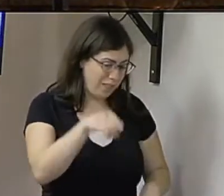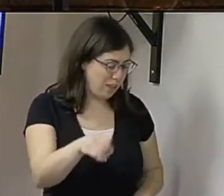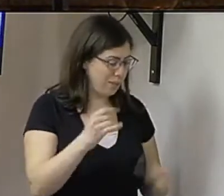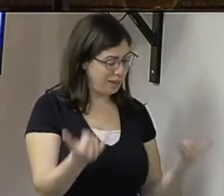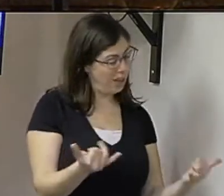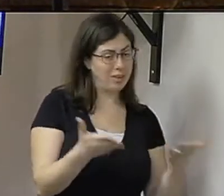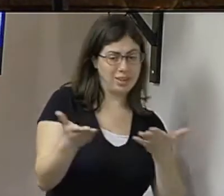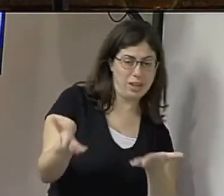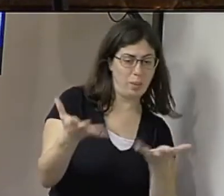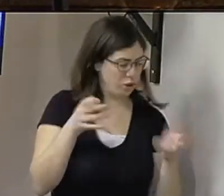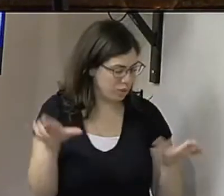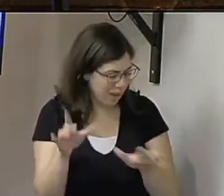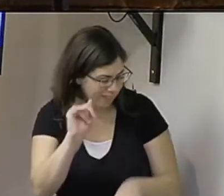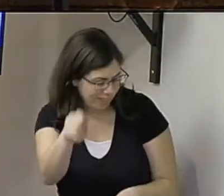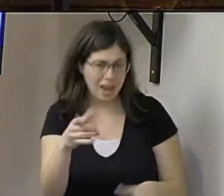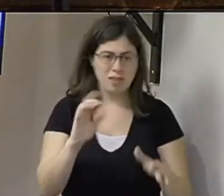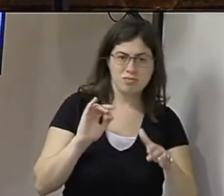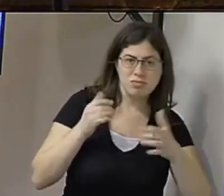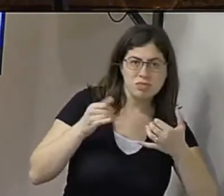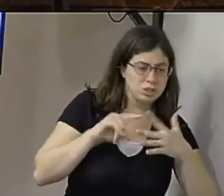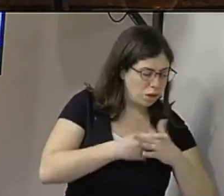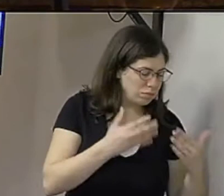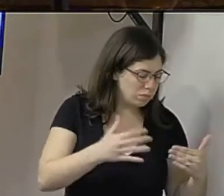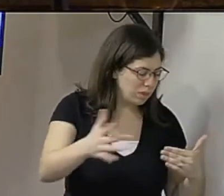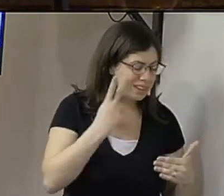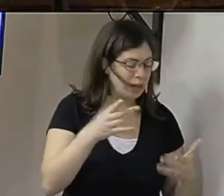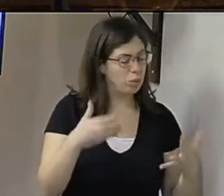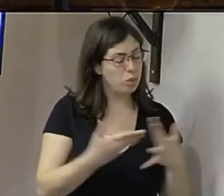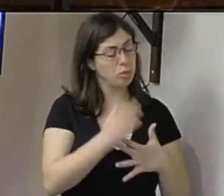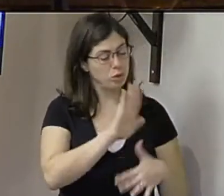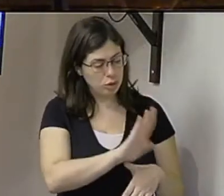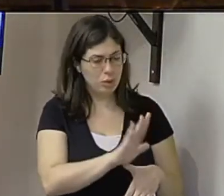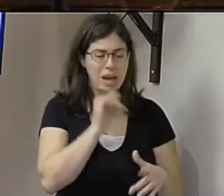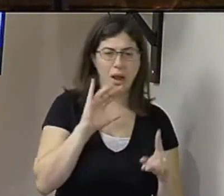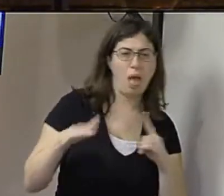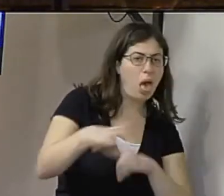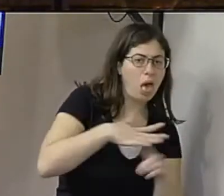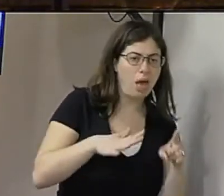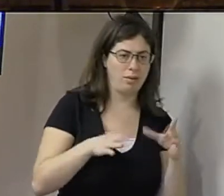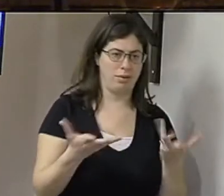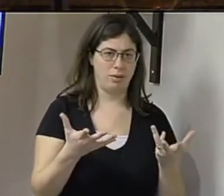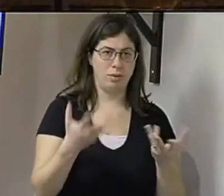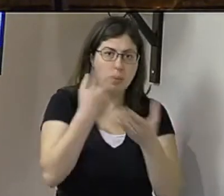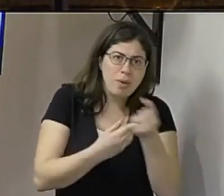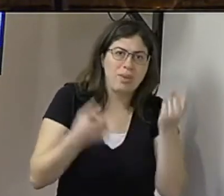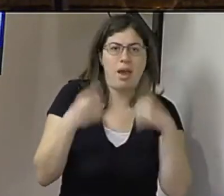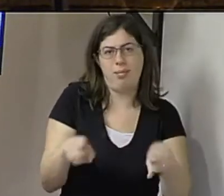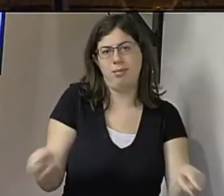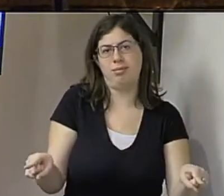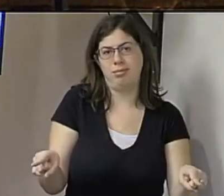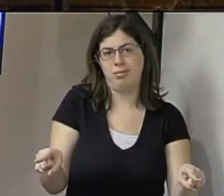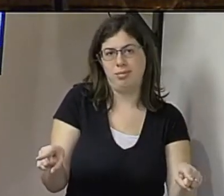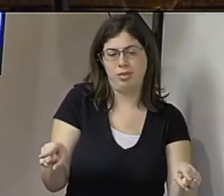here you are, and now I want you to act on it. I want you to step out and see what I'm going to do through you, not just kind of around you, right? And so it is both things that we're doing.